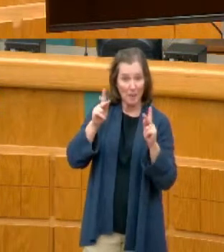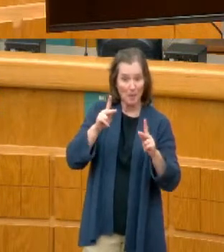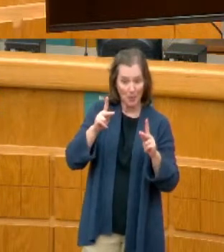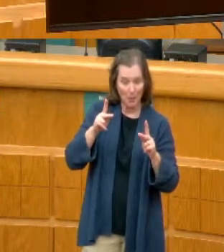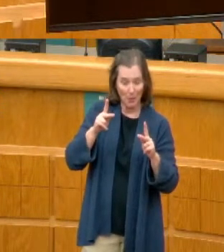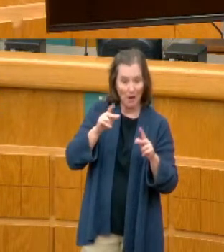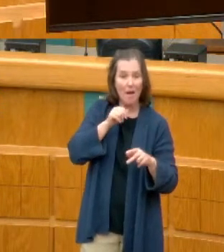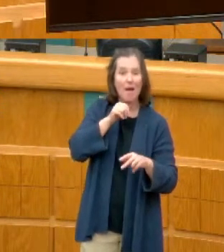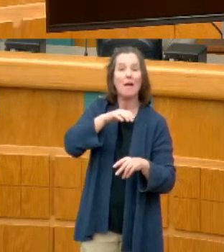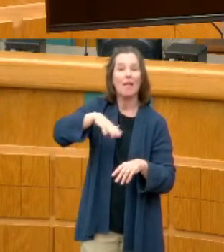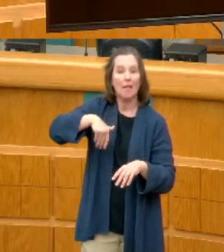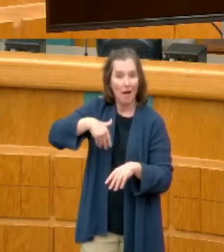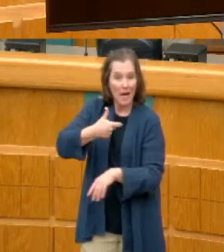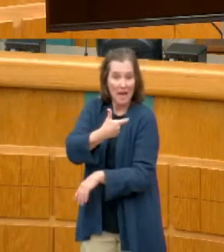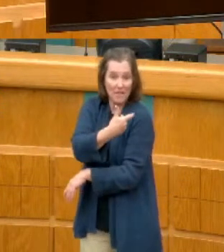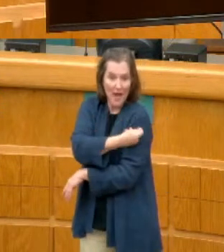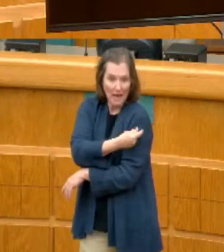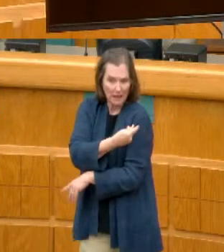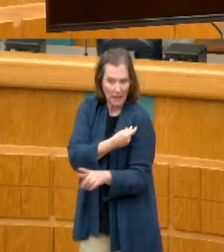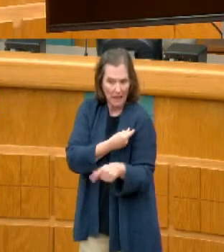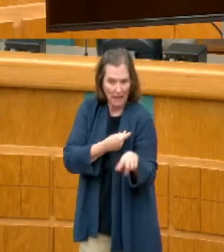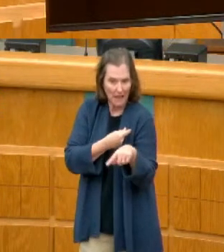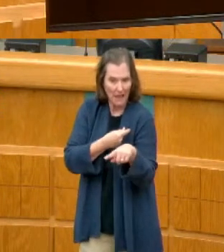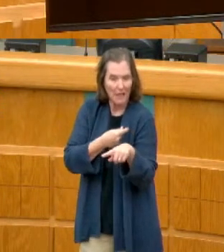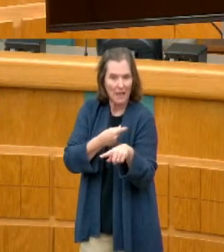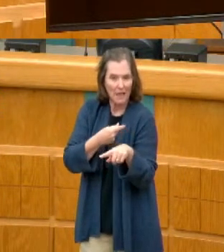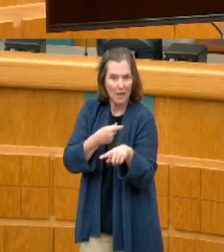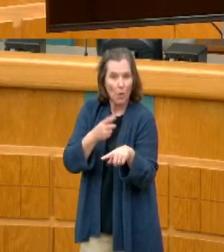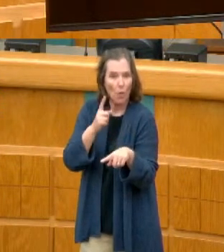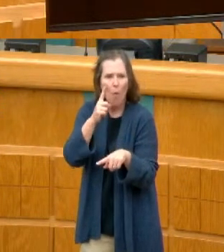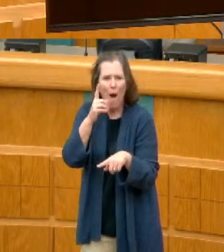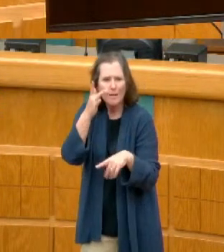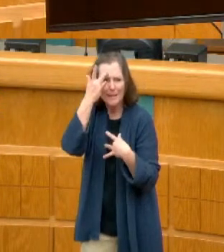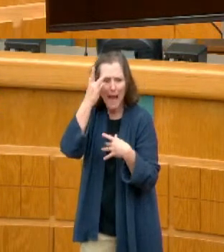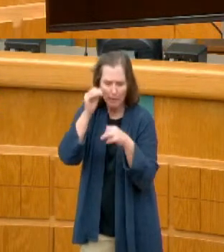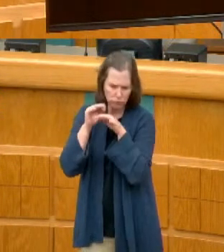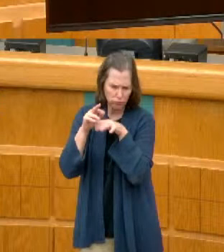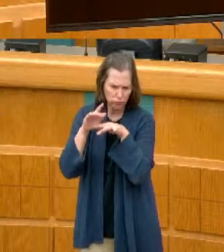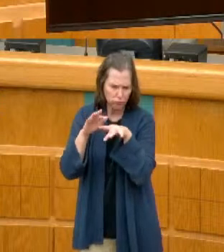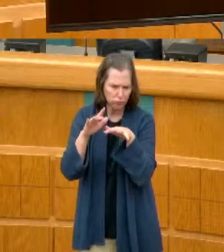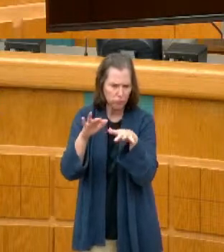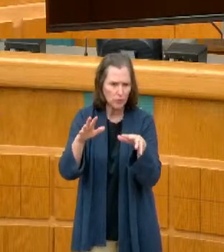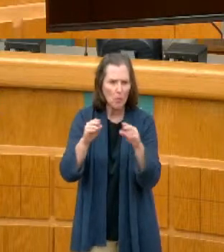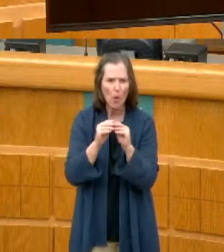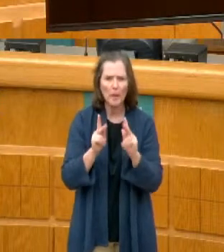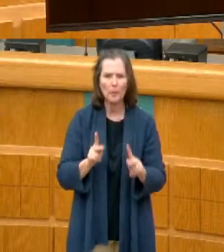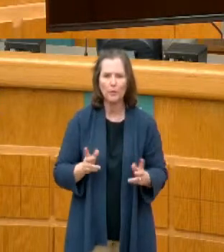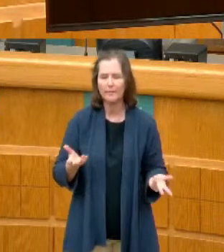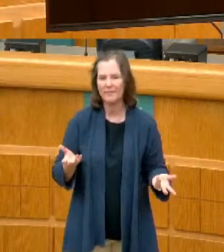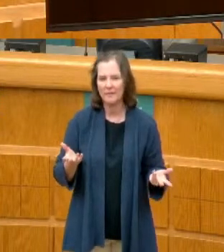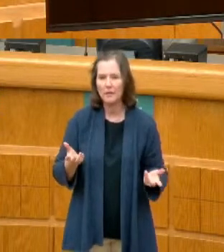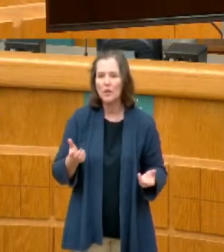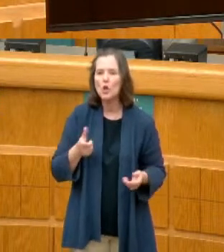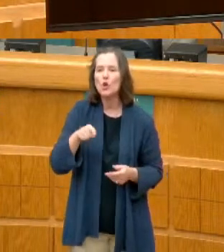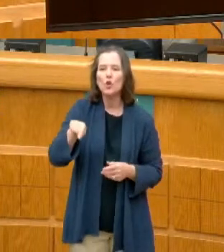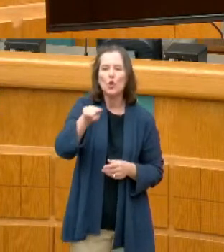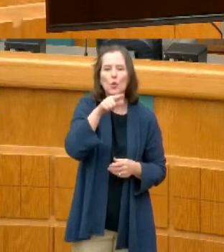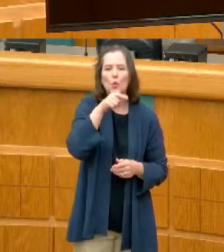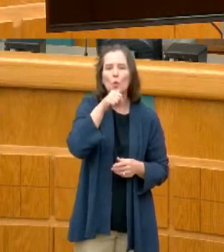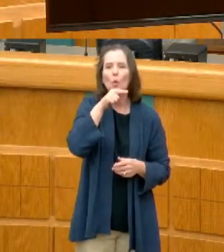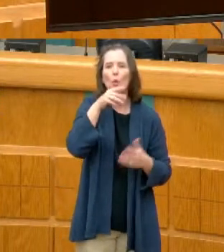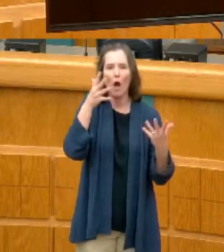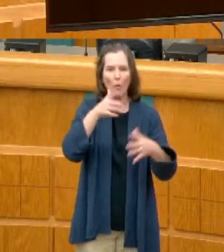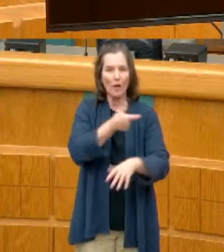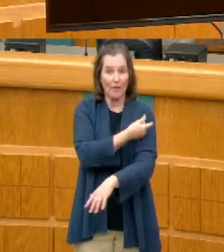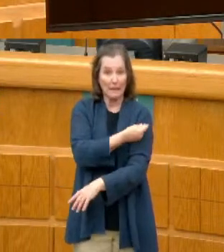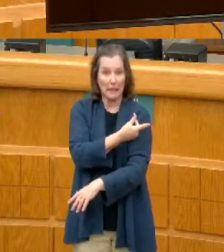So those who are vaccinated, please encourage your friends, your family. We don't want to see you in the hospital.